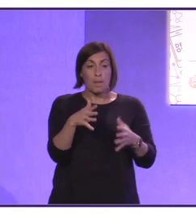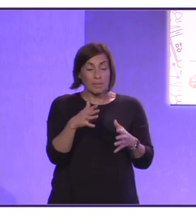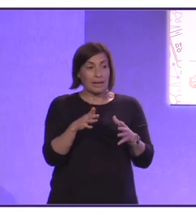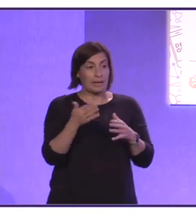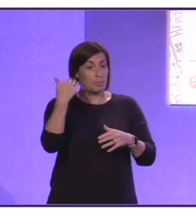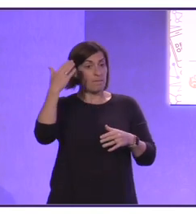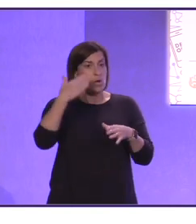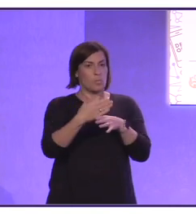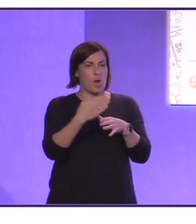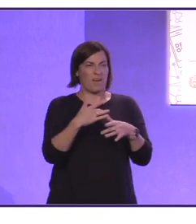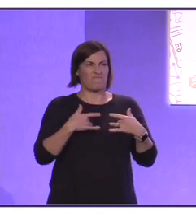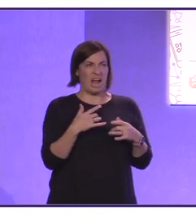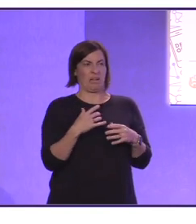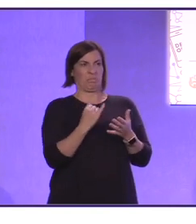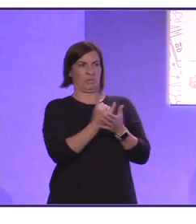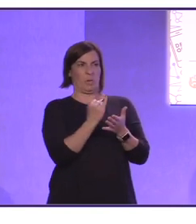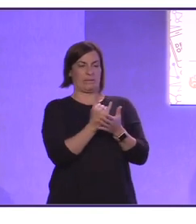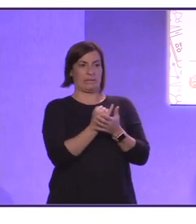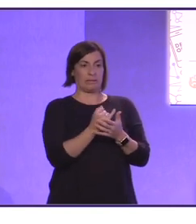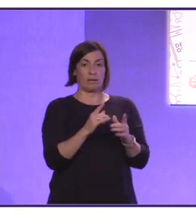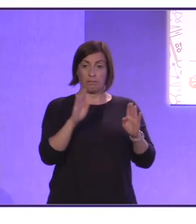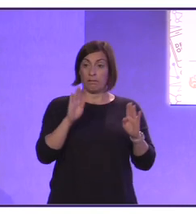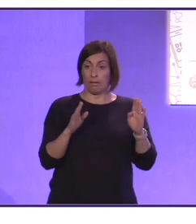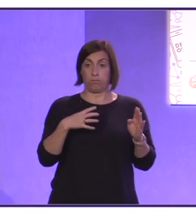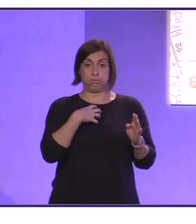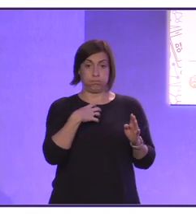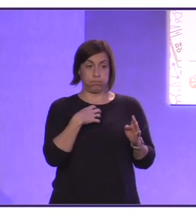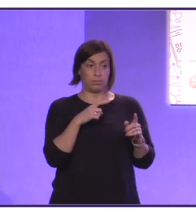toxic? Okay, fantastic, right room.